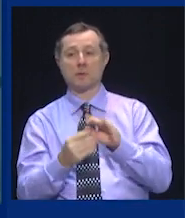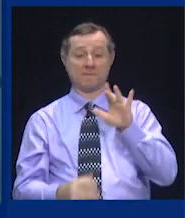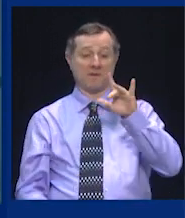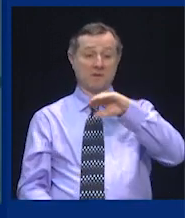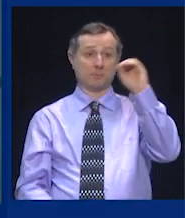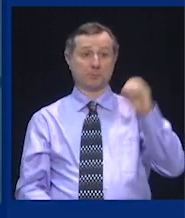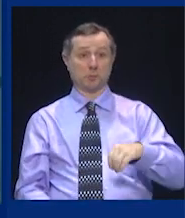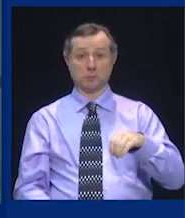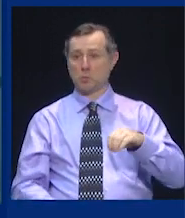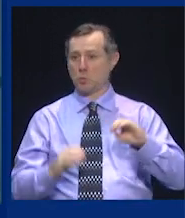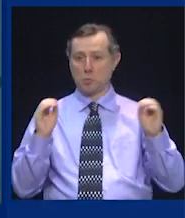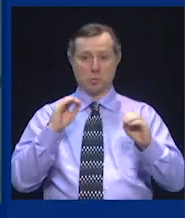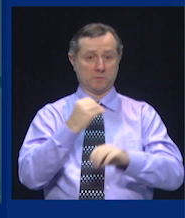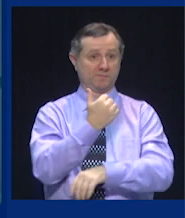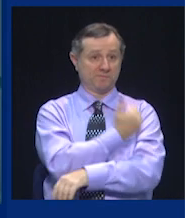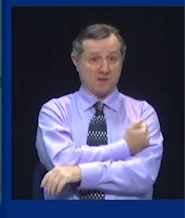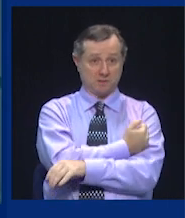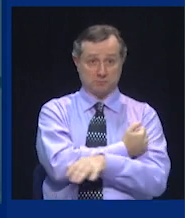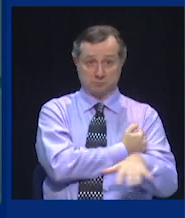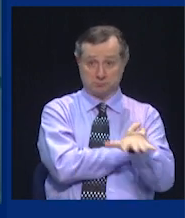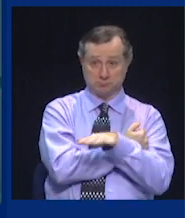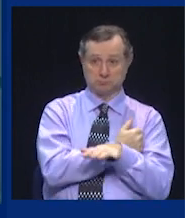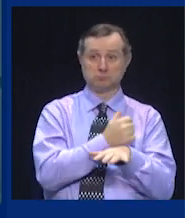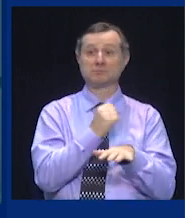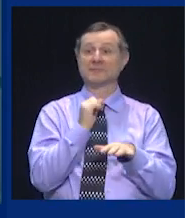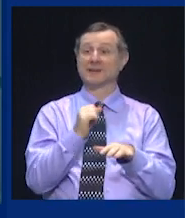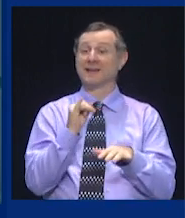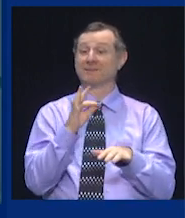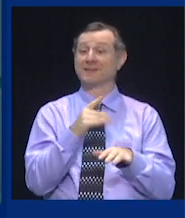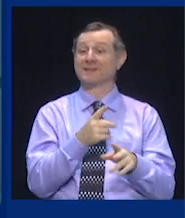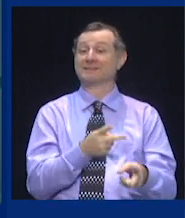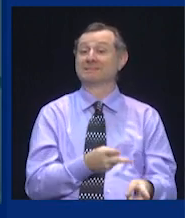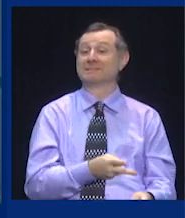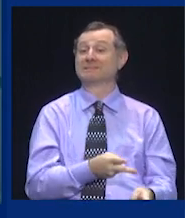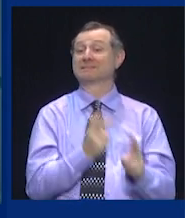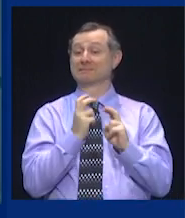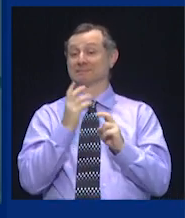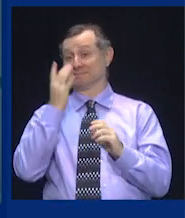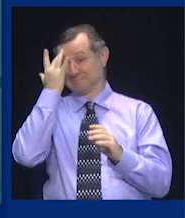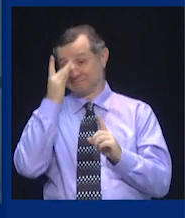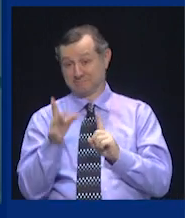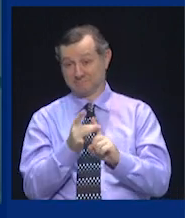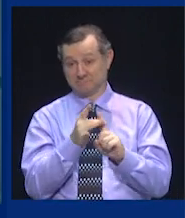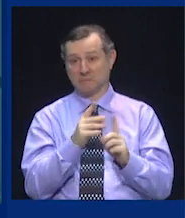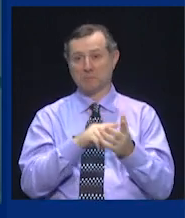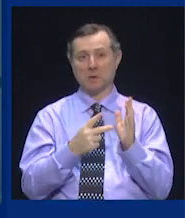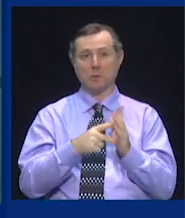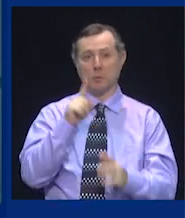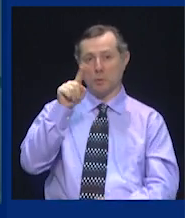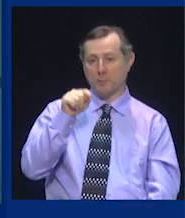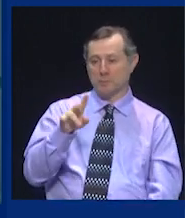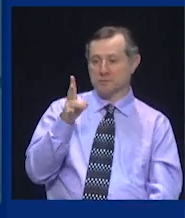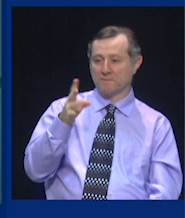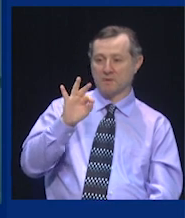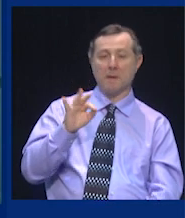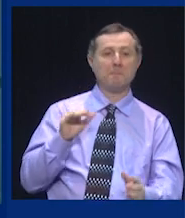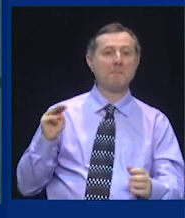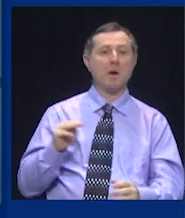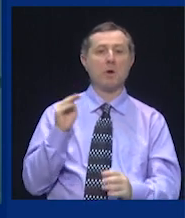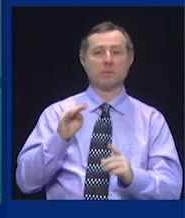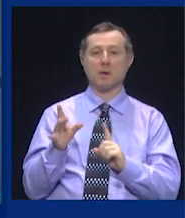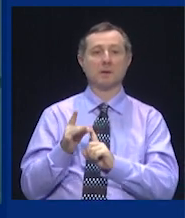sick, that's 1.79 million cases of our unvaccinated. 50%, that's 3.5 million